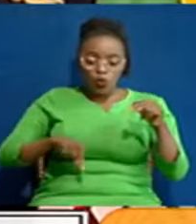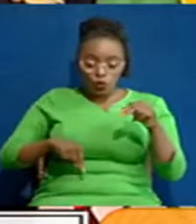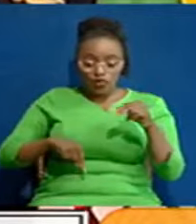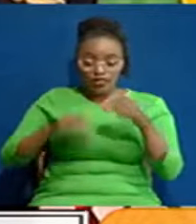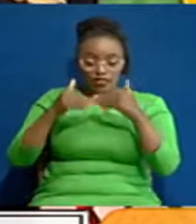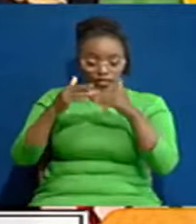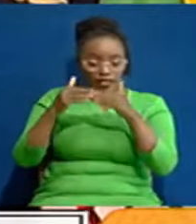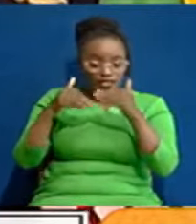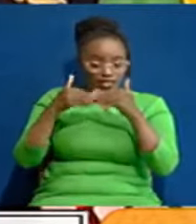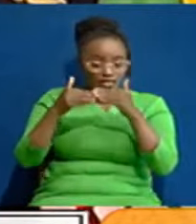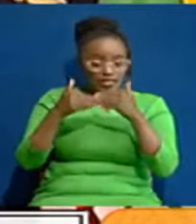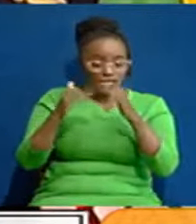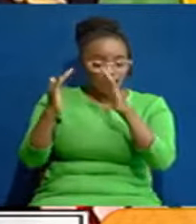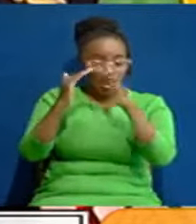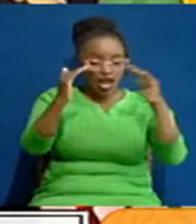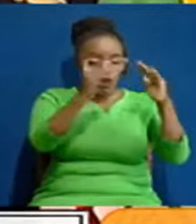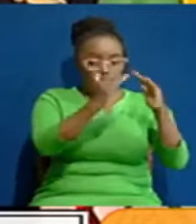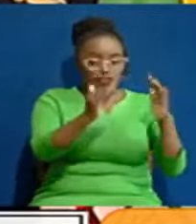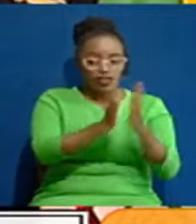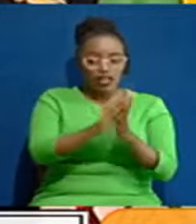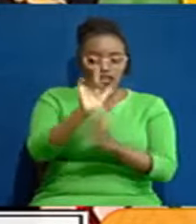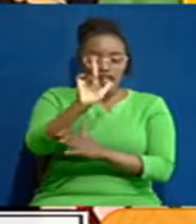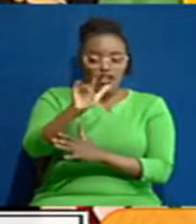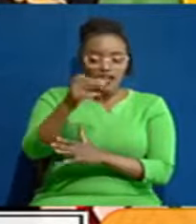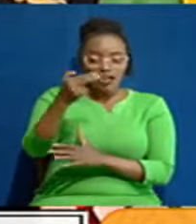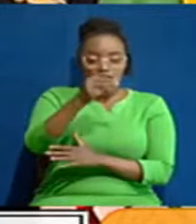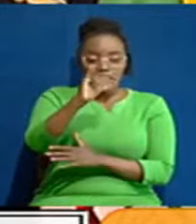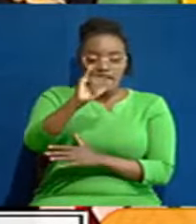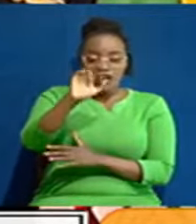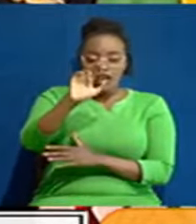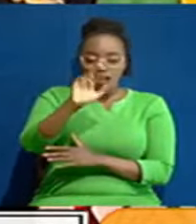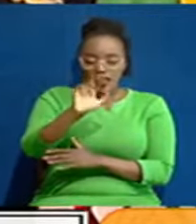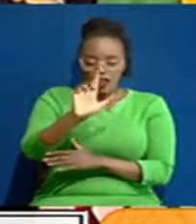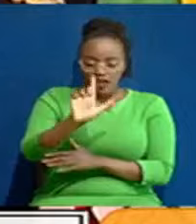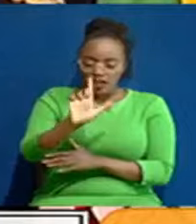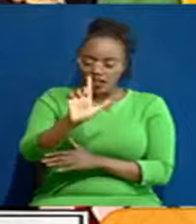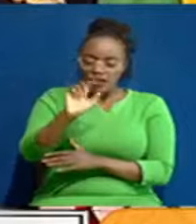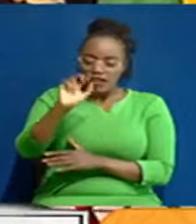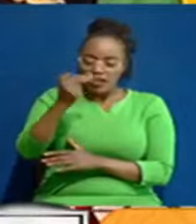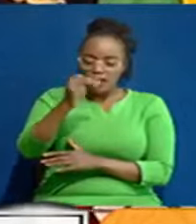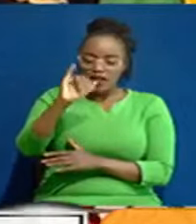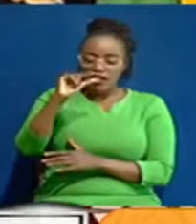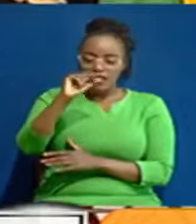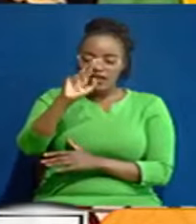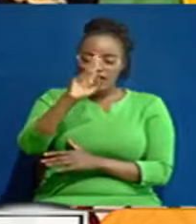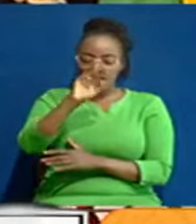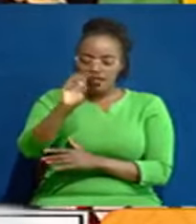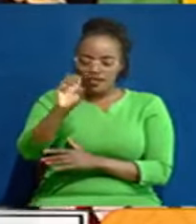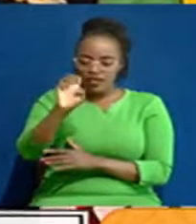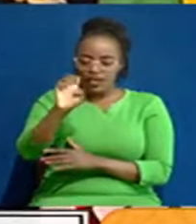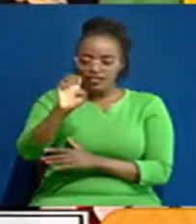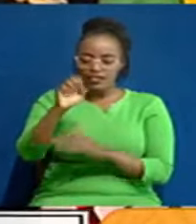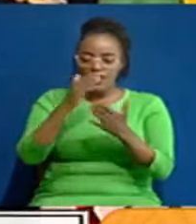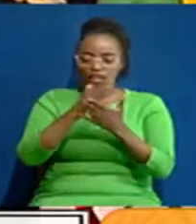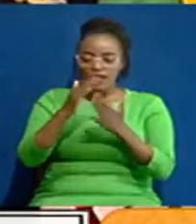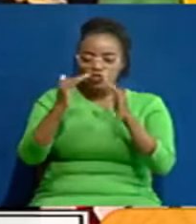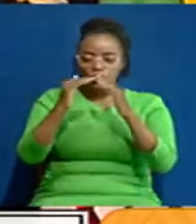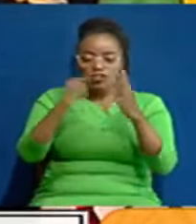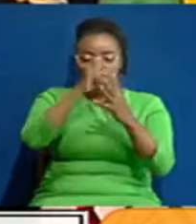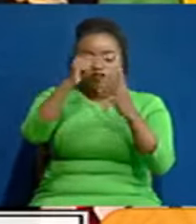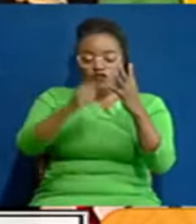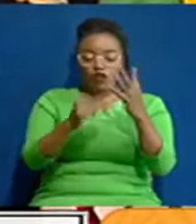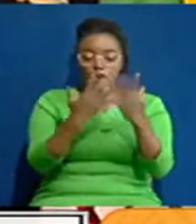apartment, and Langata high-rise flats. It is these four